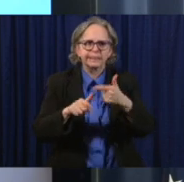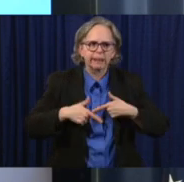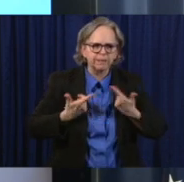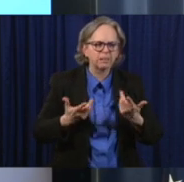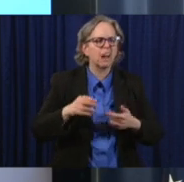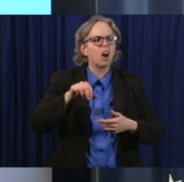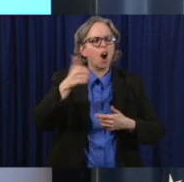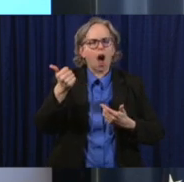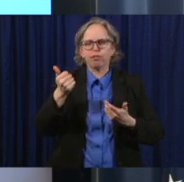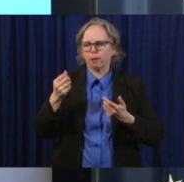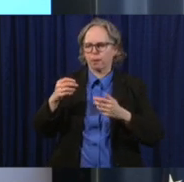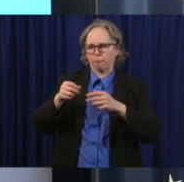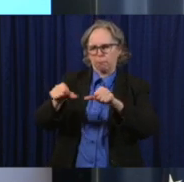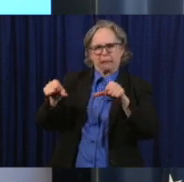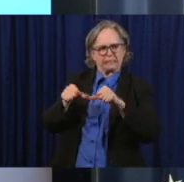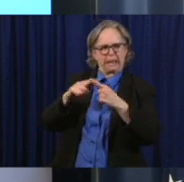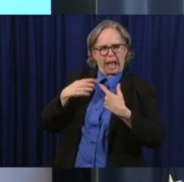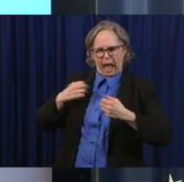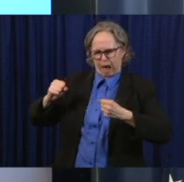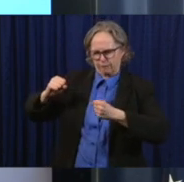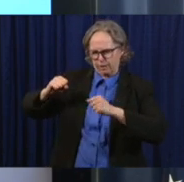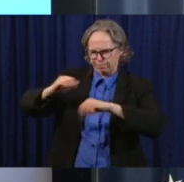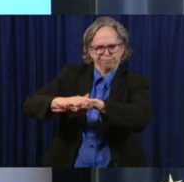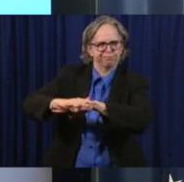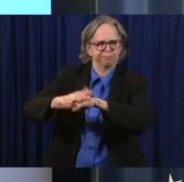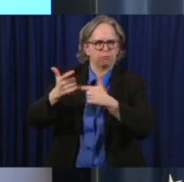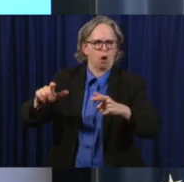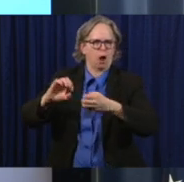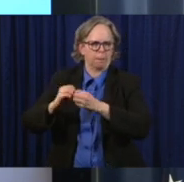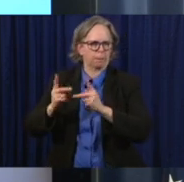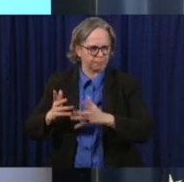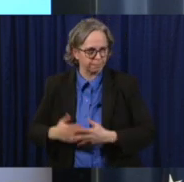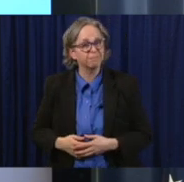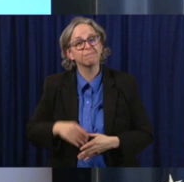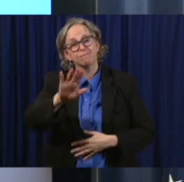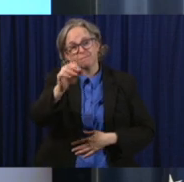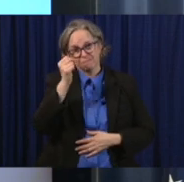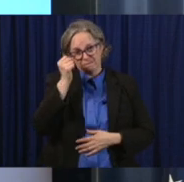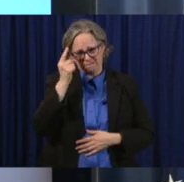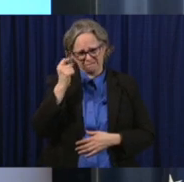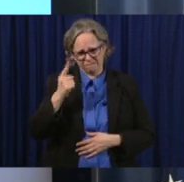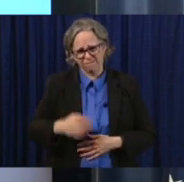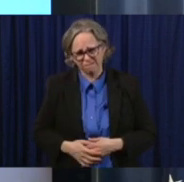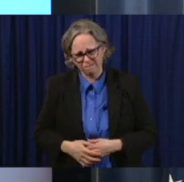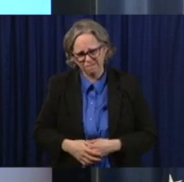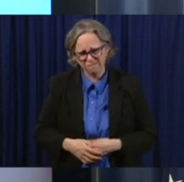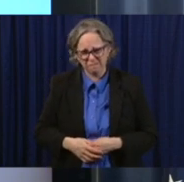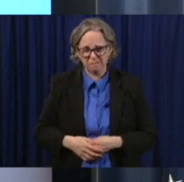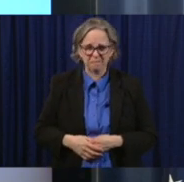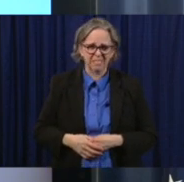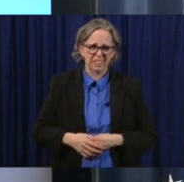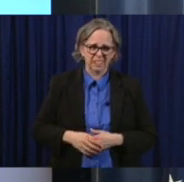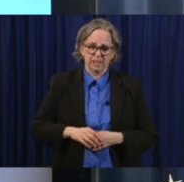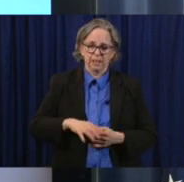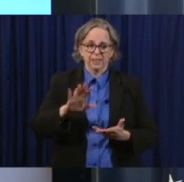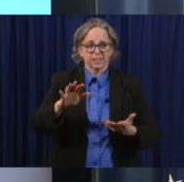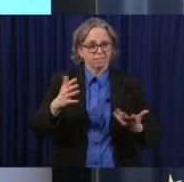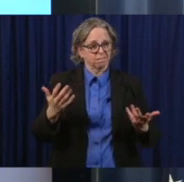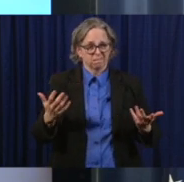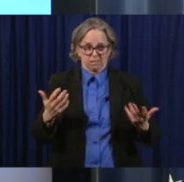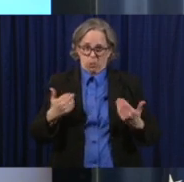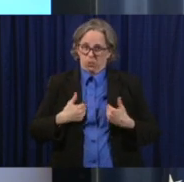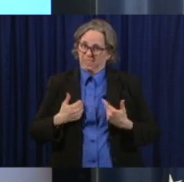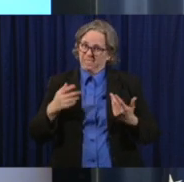congregate environments. And just to give us all a point of reference, we serve in Ohio, we serve